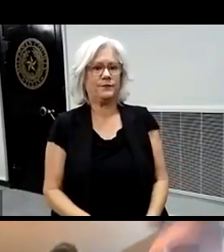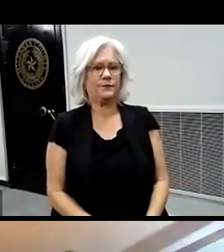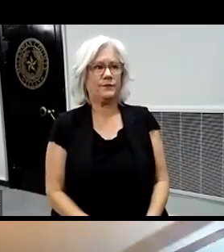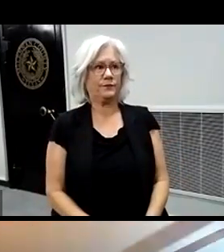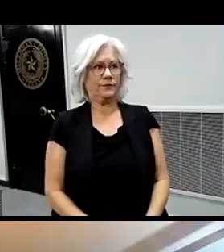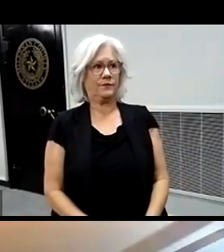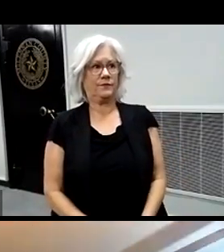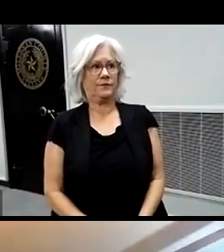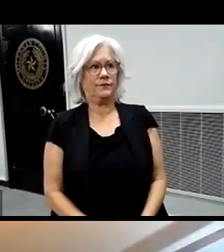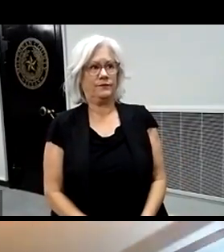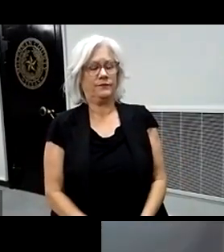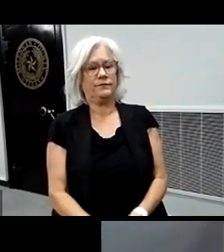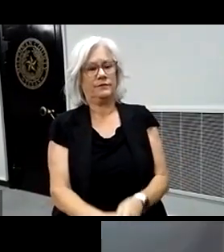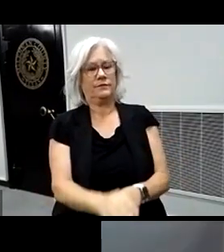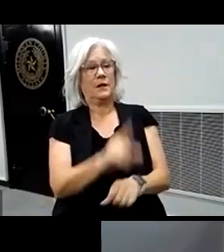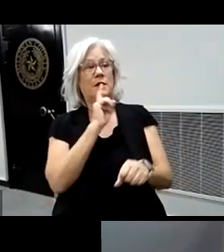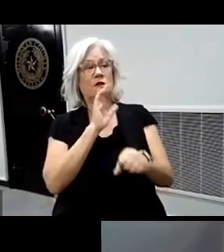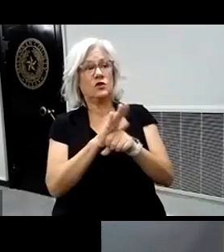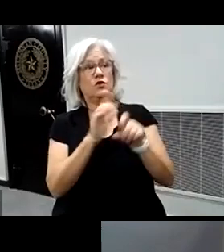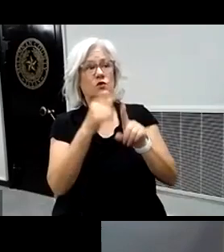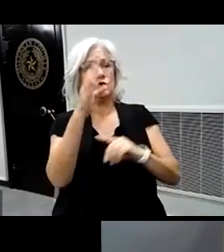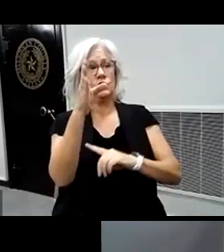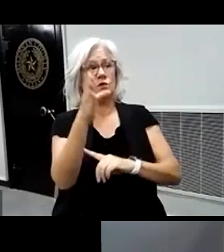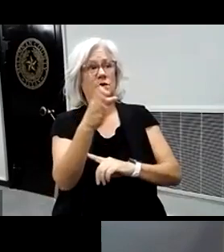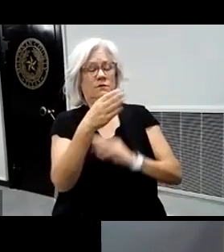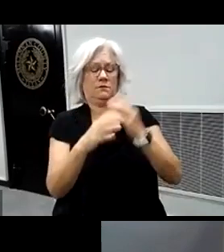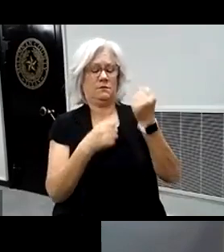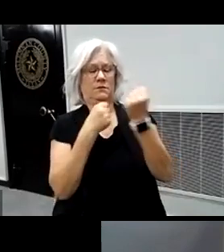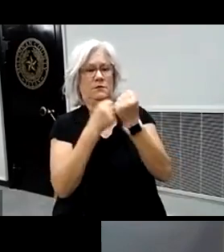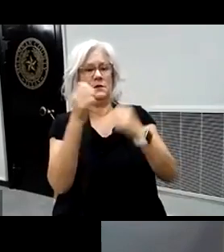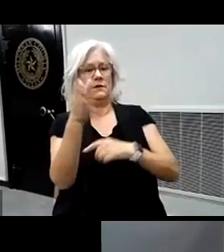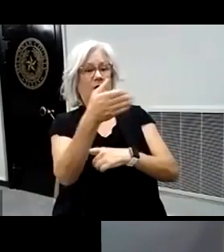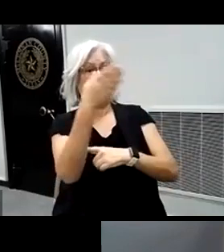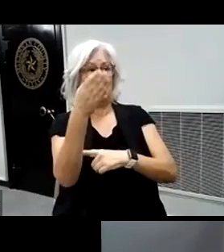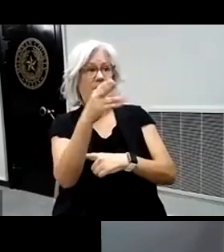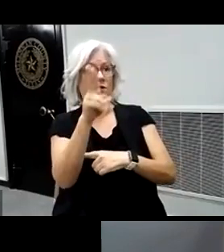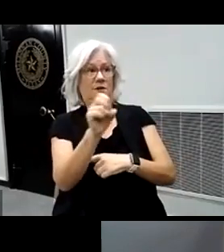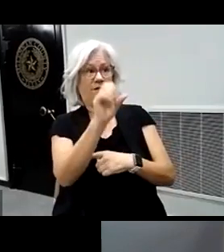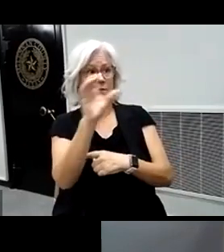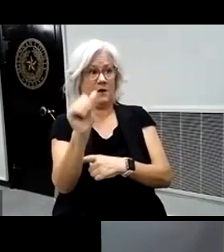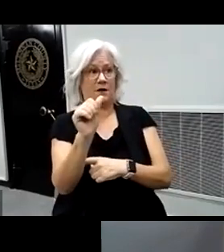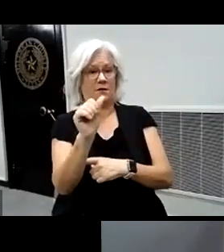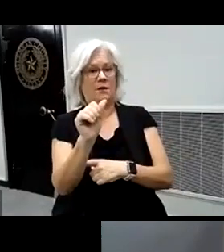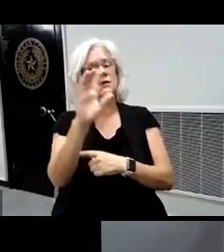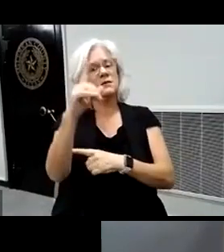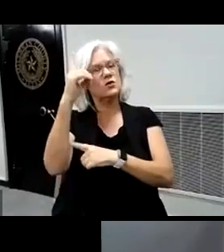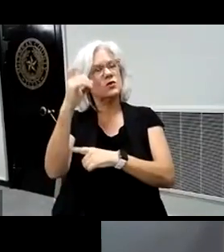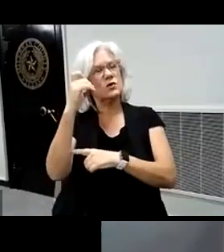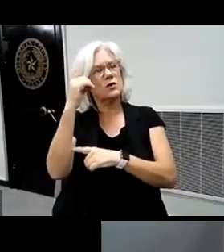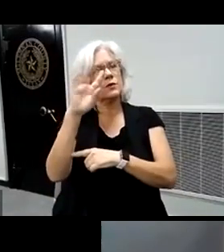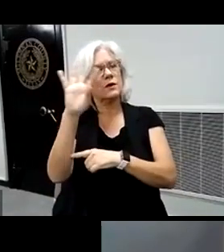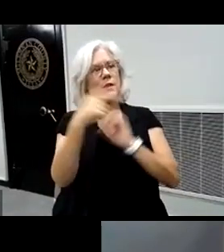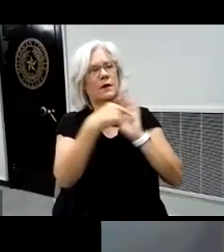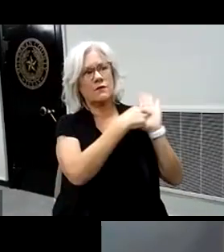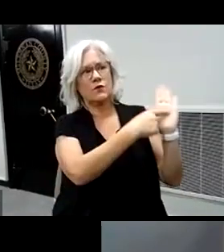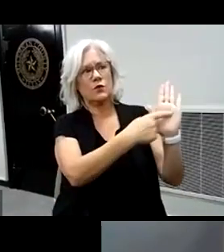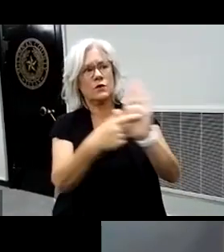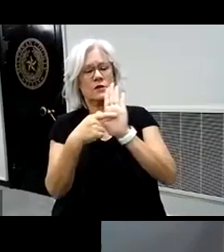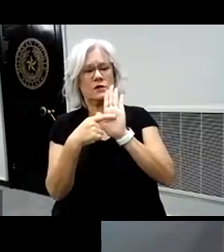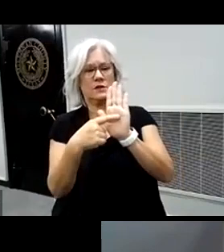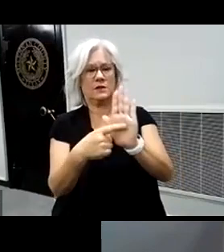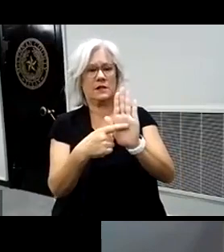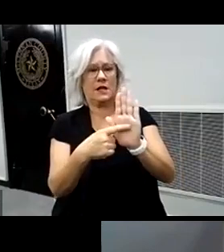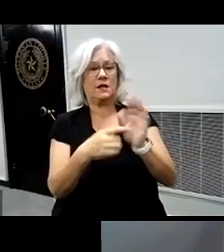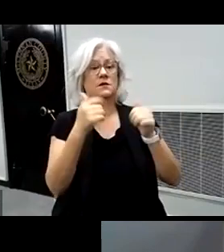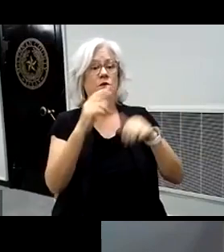Please join me in the pledge. I pledge allegiance to the flag of the United States of America and to the republic